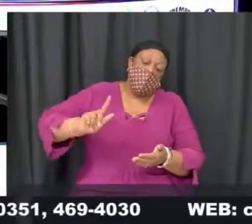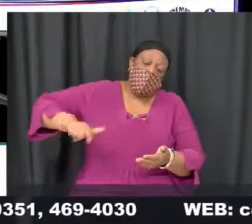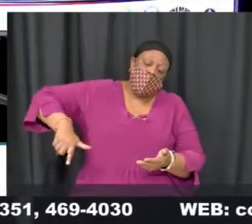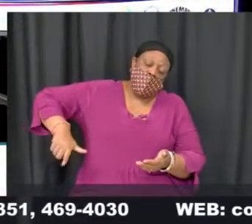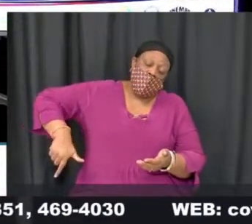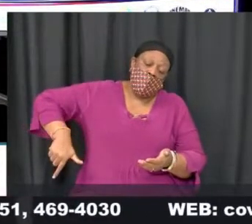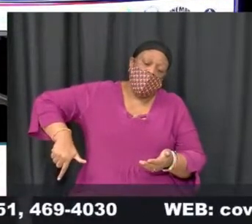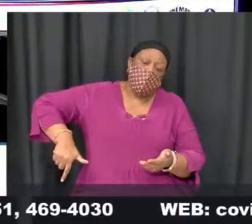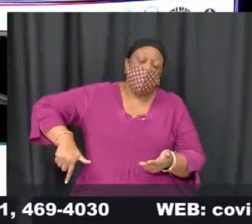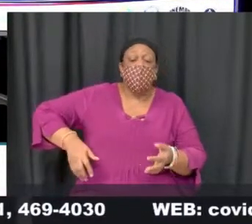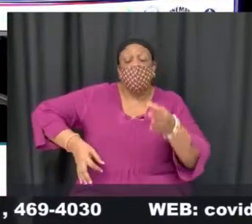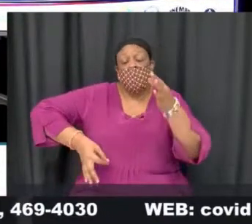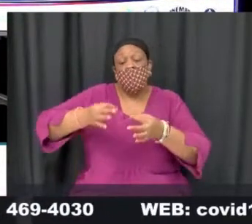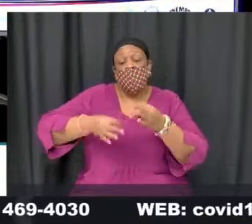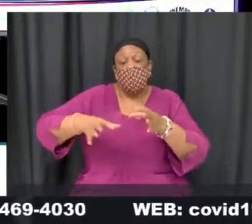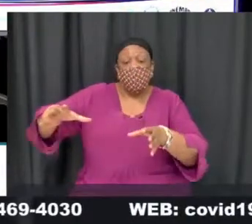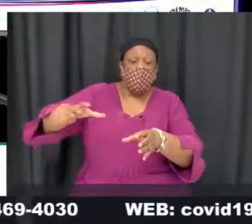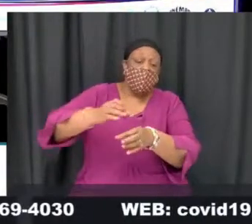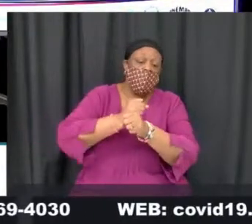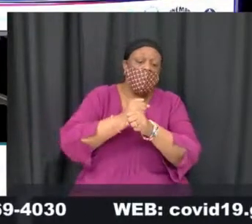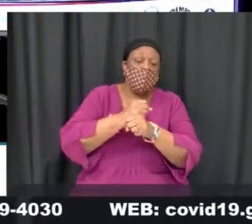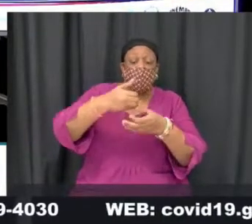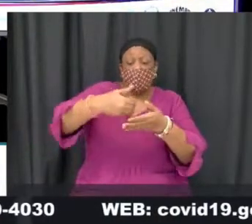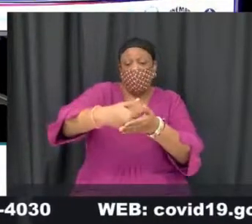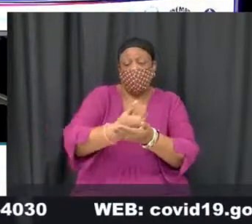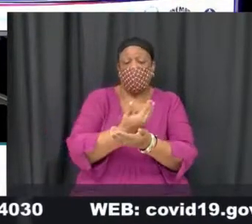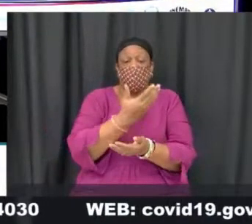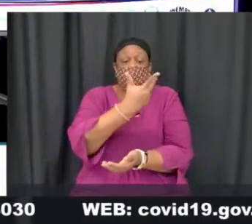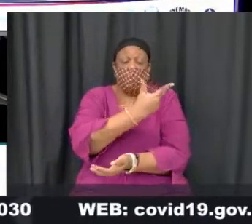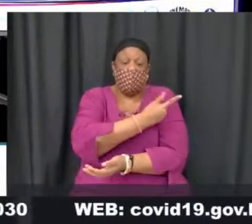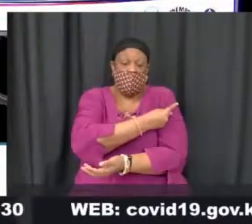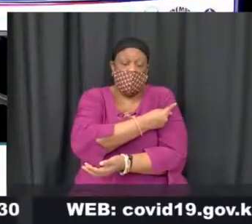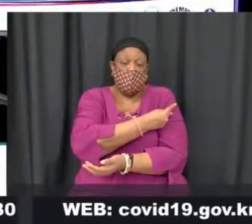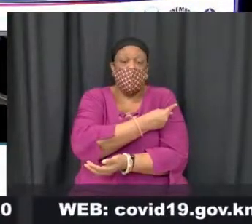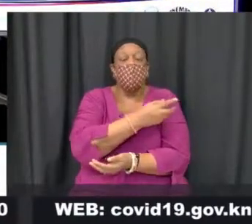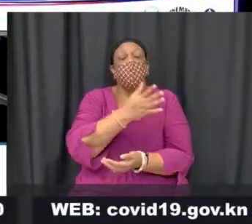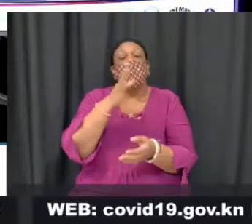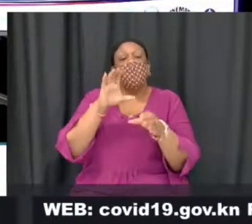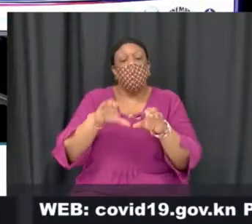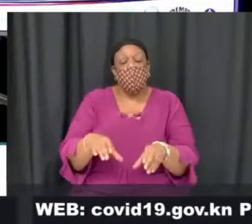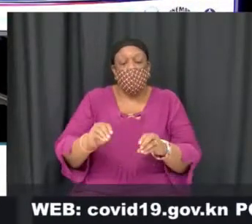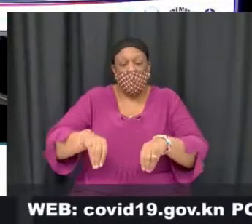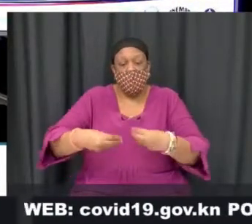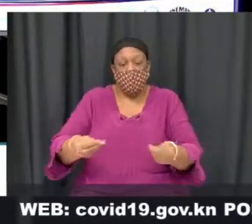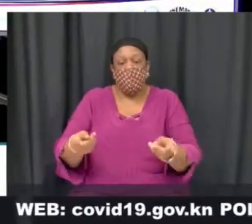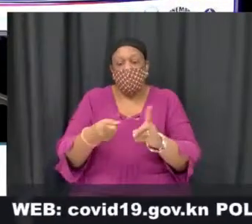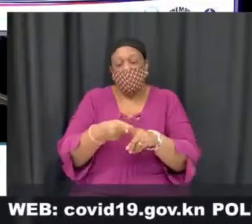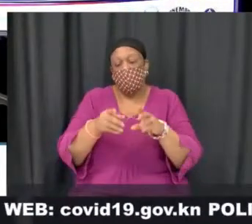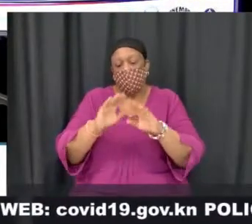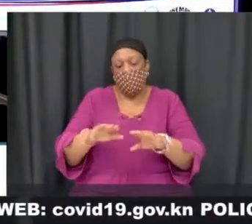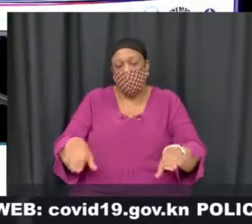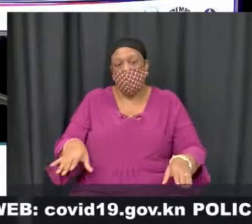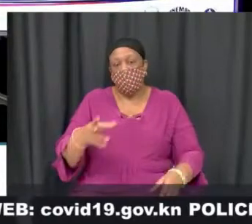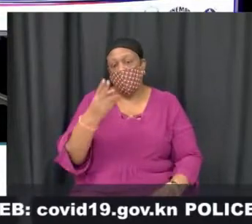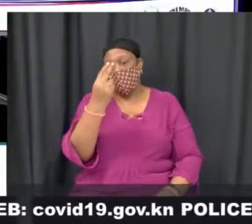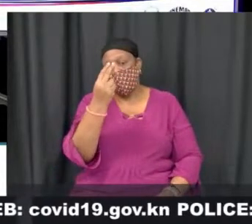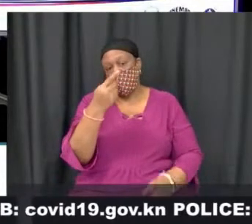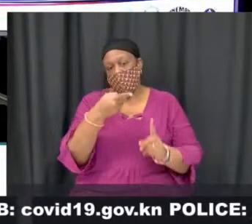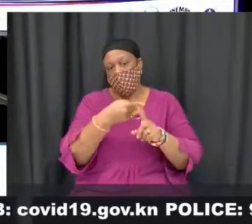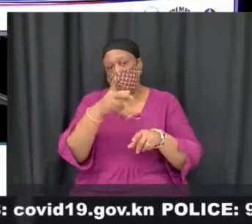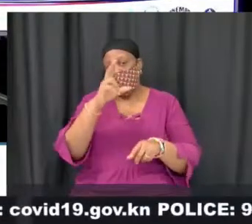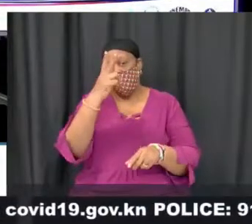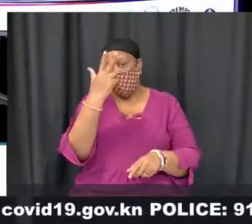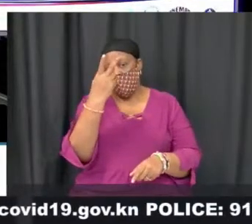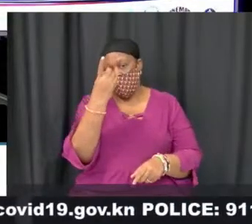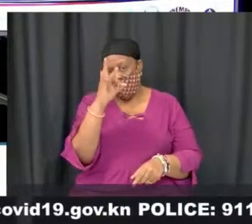we have the Pfizer vaccine available to us that can be given to persons between the age of 12 to 18, that will also push our